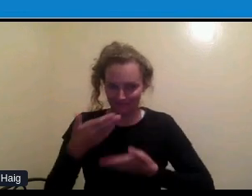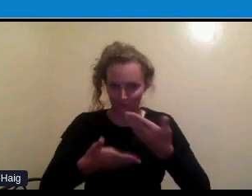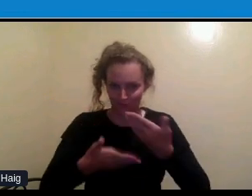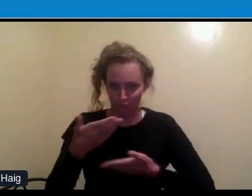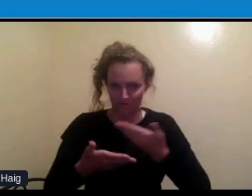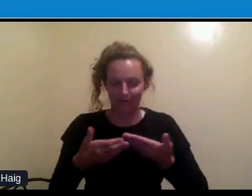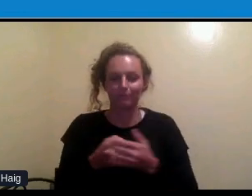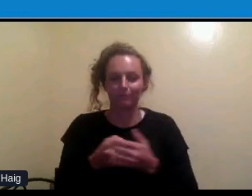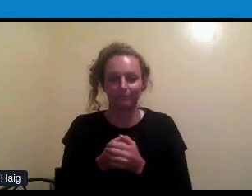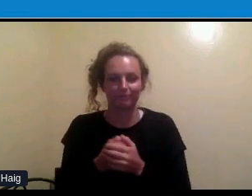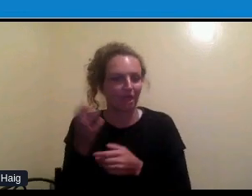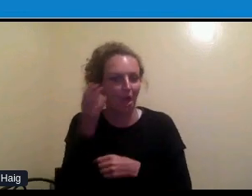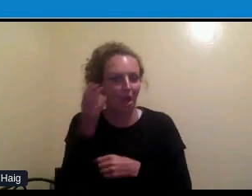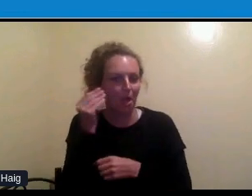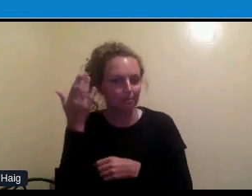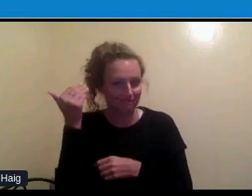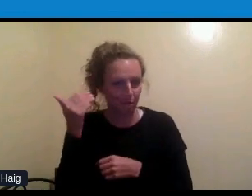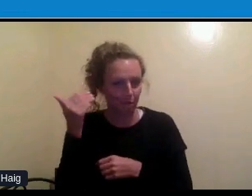a story of,